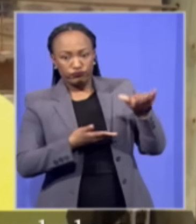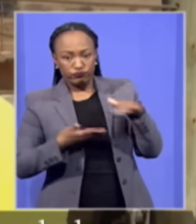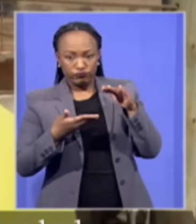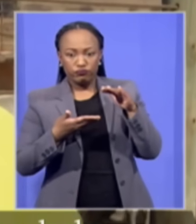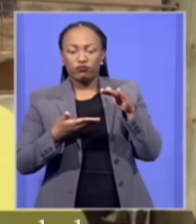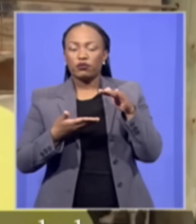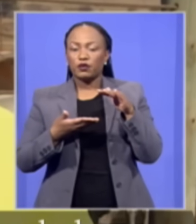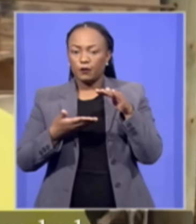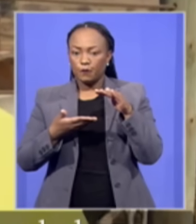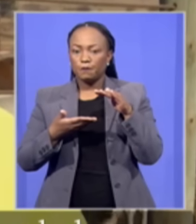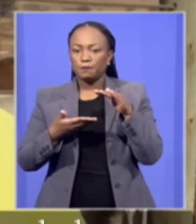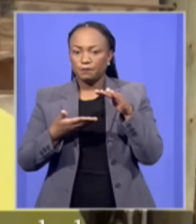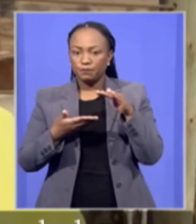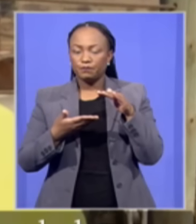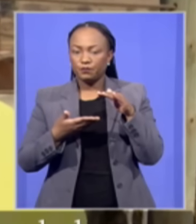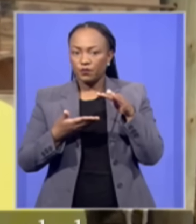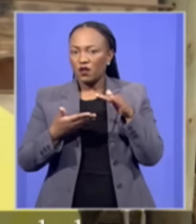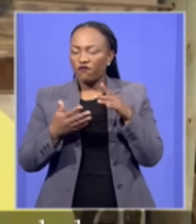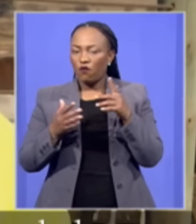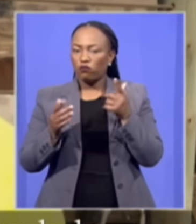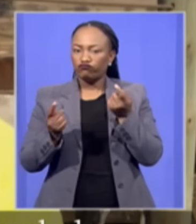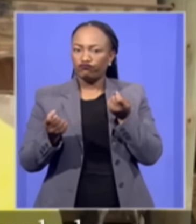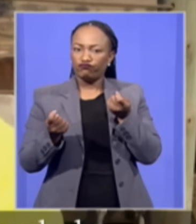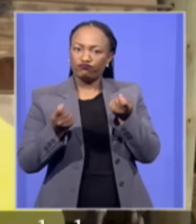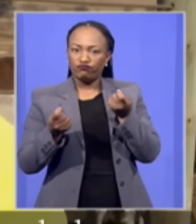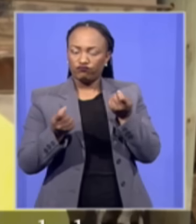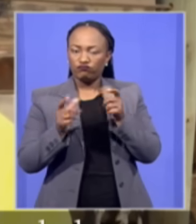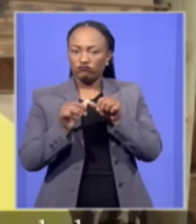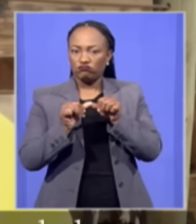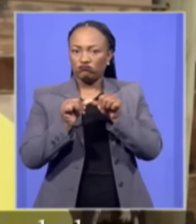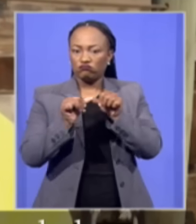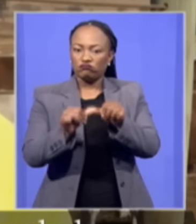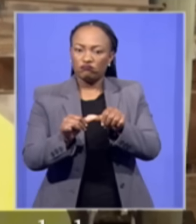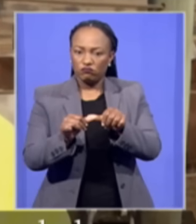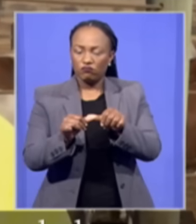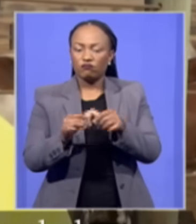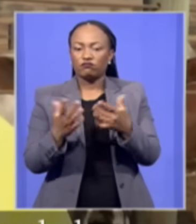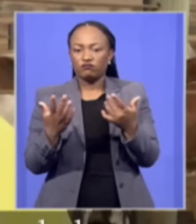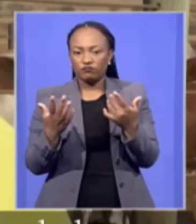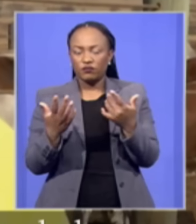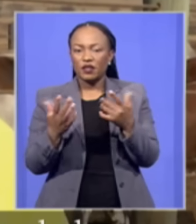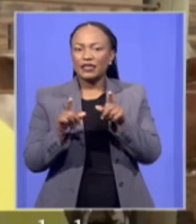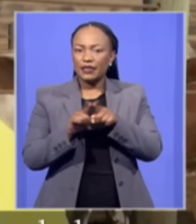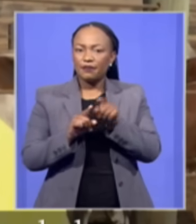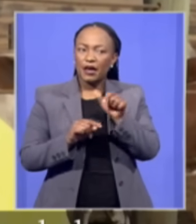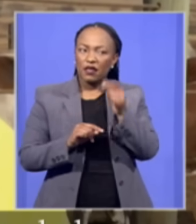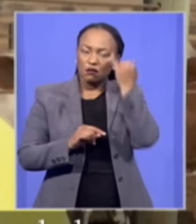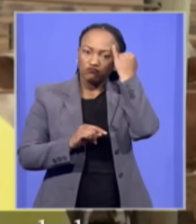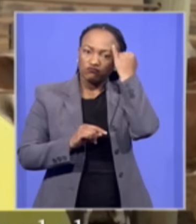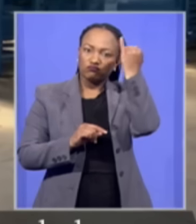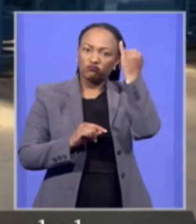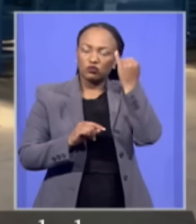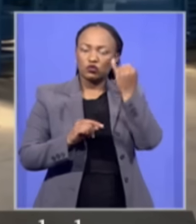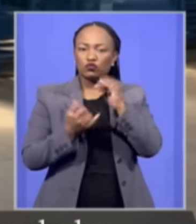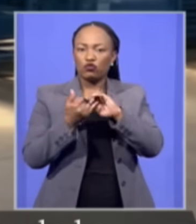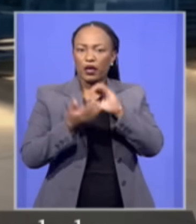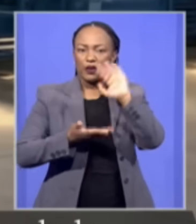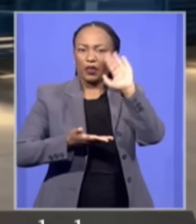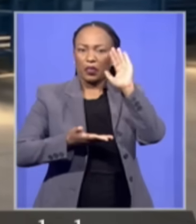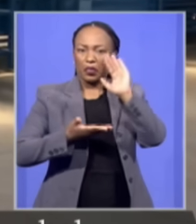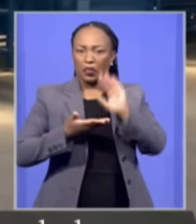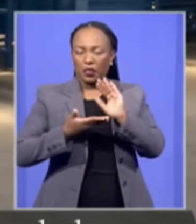get it under control. And then obviously we'll then move towards putting in place other initiatives as well to try and curb the spread. There